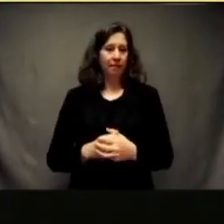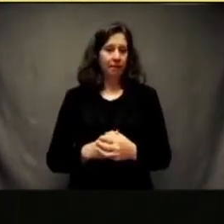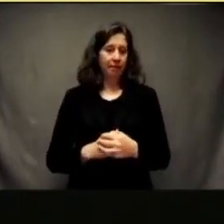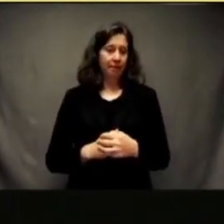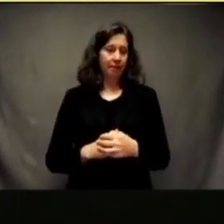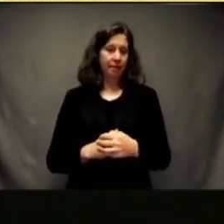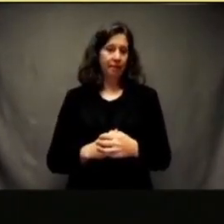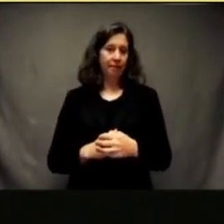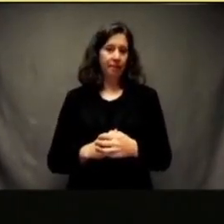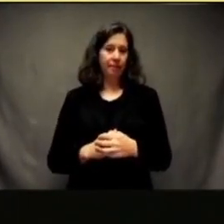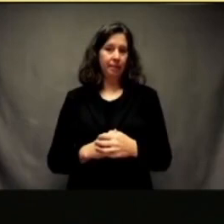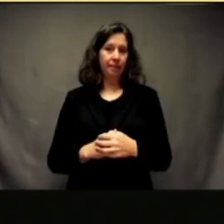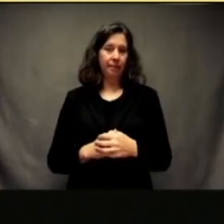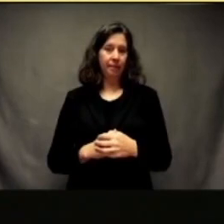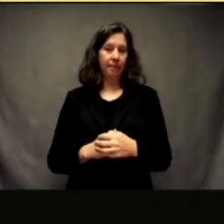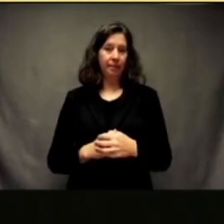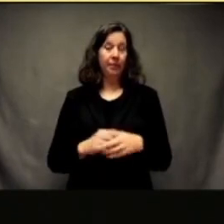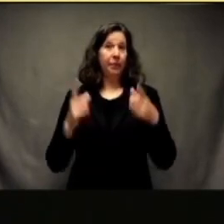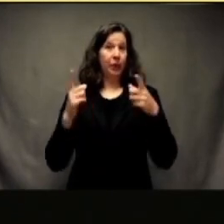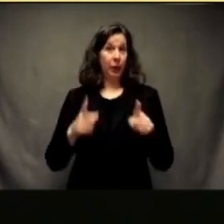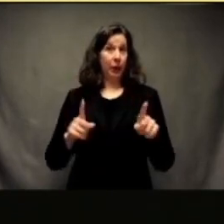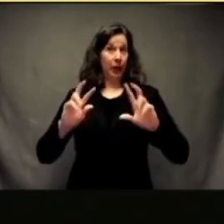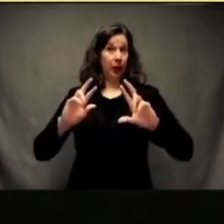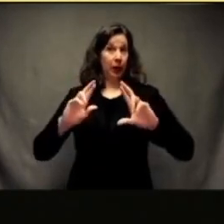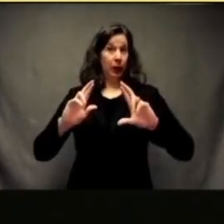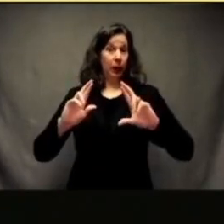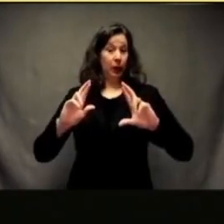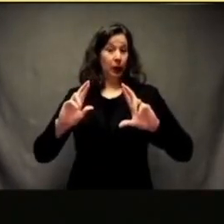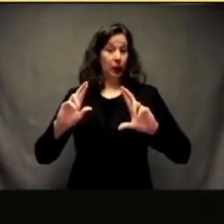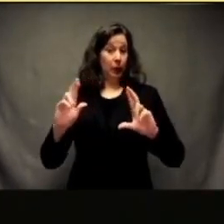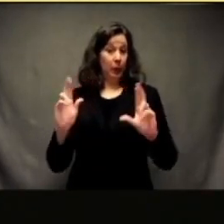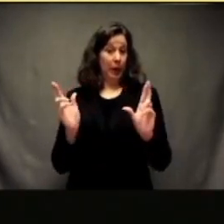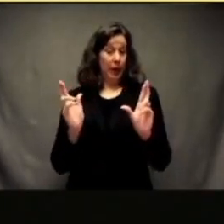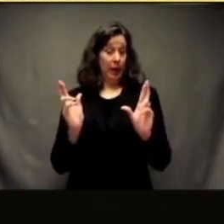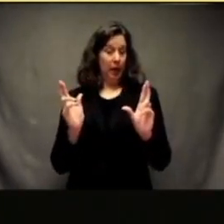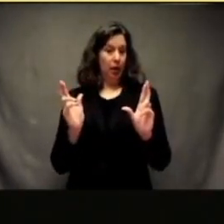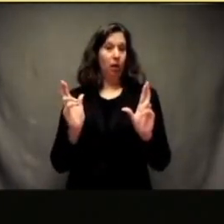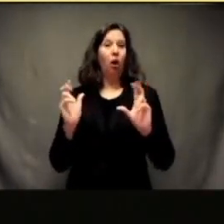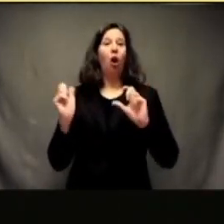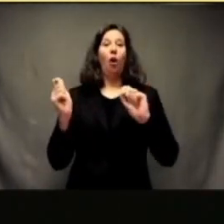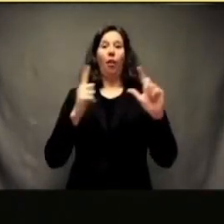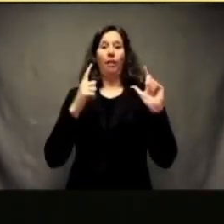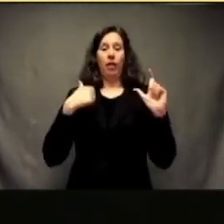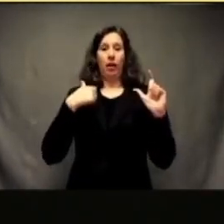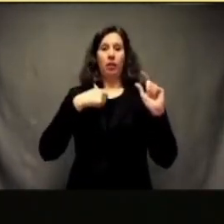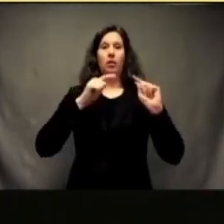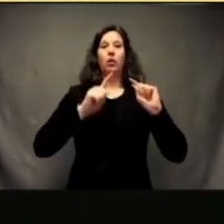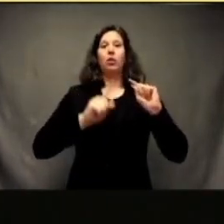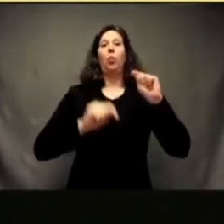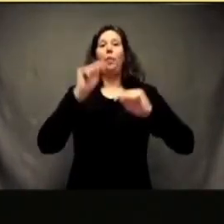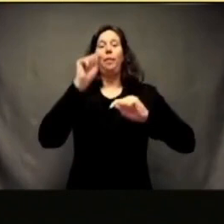And when you're ready, I'm gonna have all of us go back to